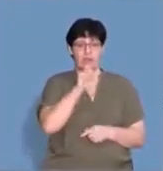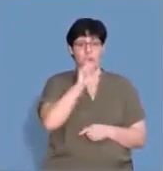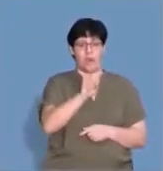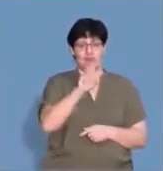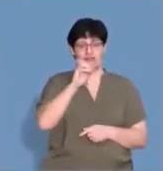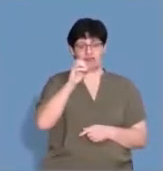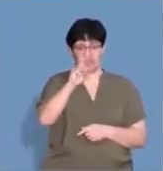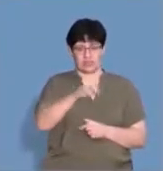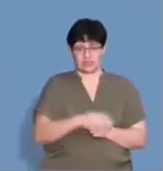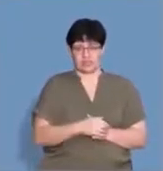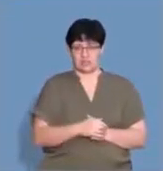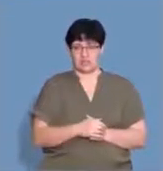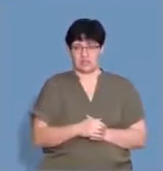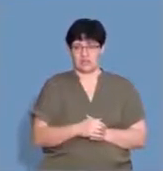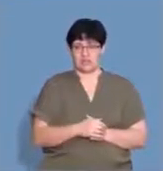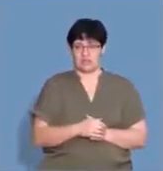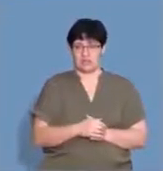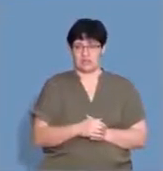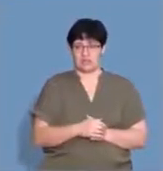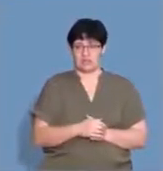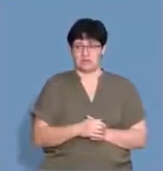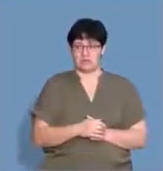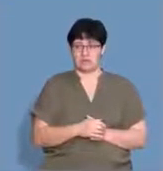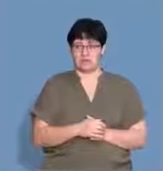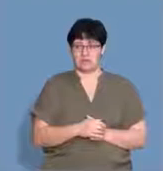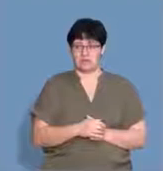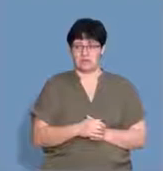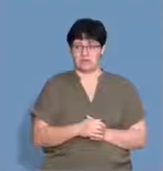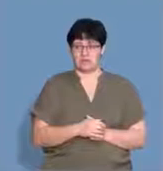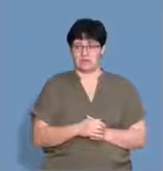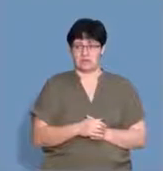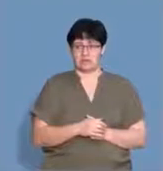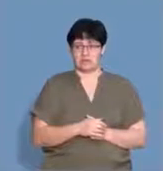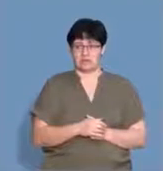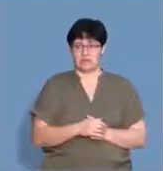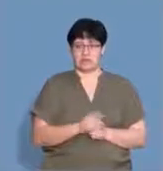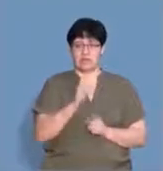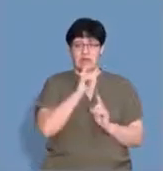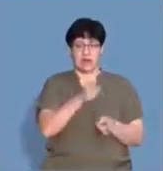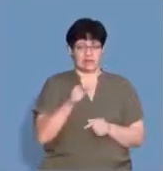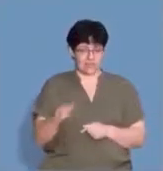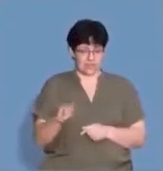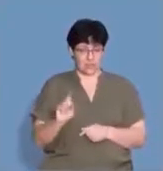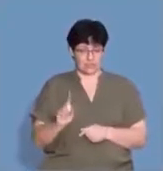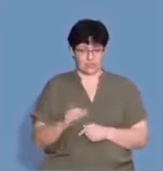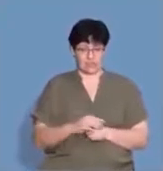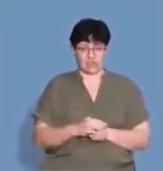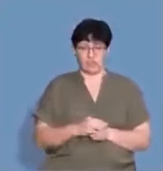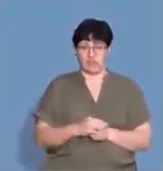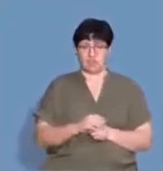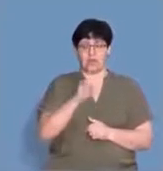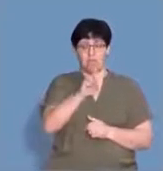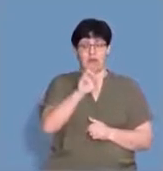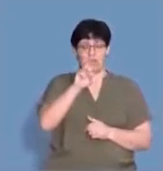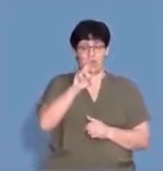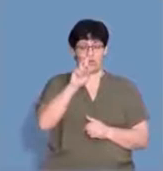100 Rand. So this is, that needed another 0, and my answer to this was 100